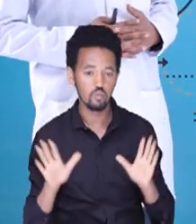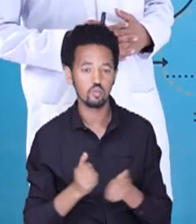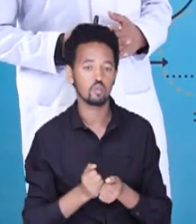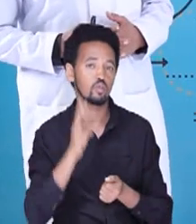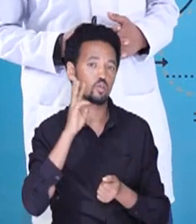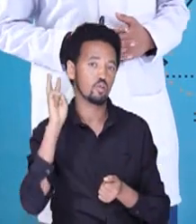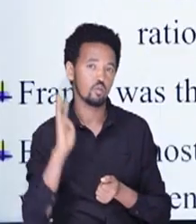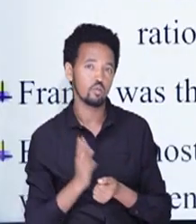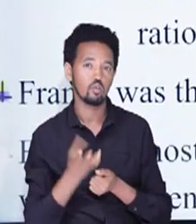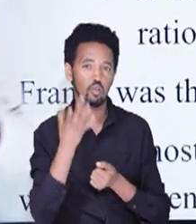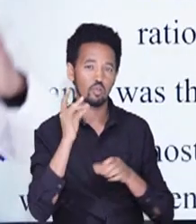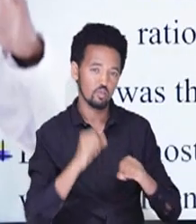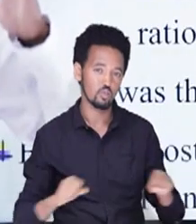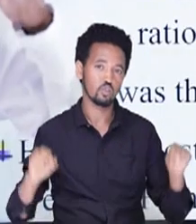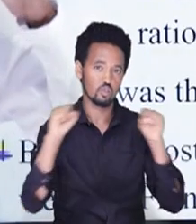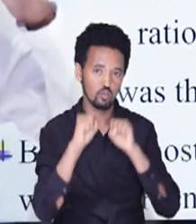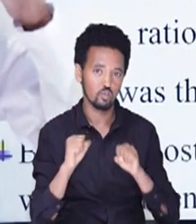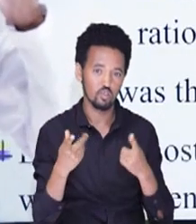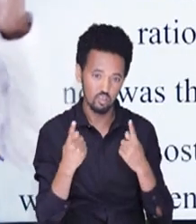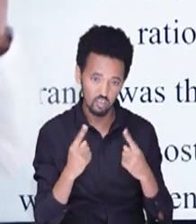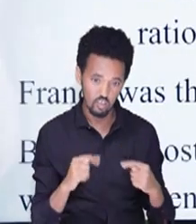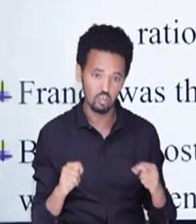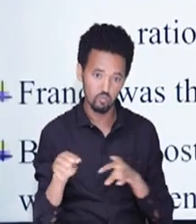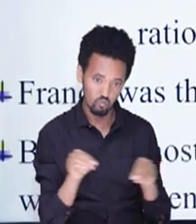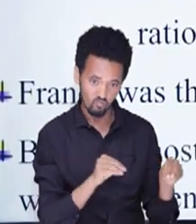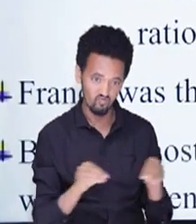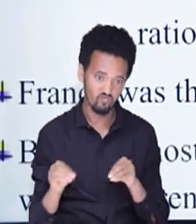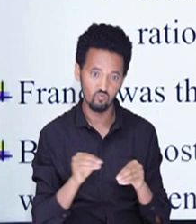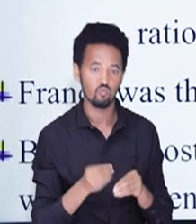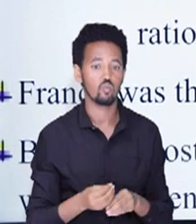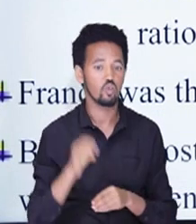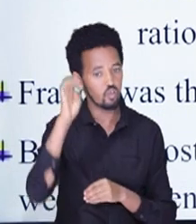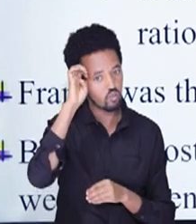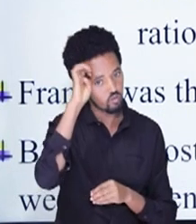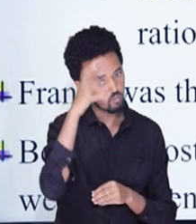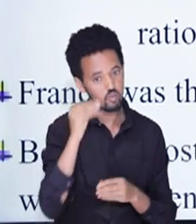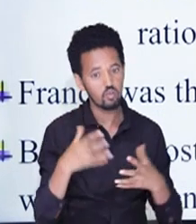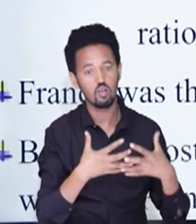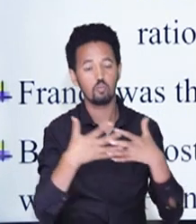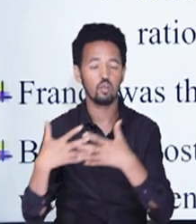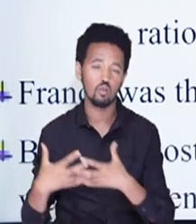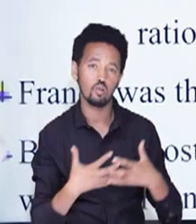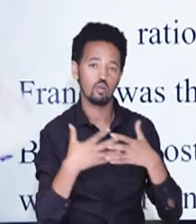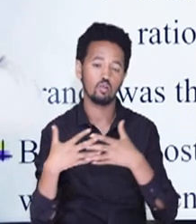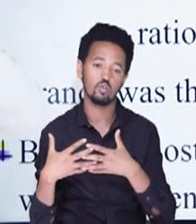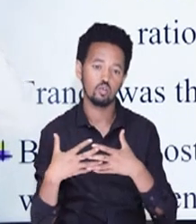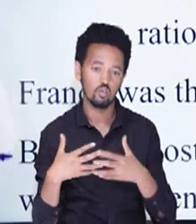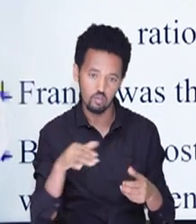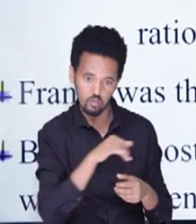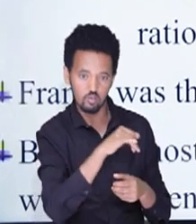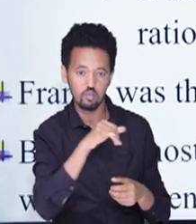was the 18th century intellectual movement in Europe and America.